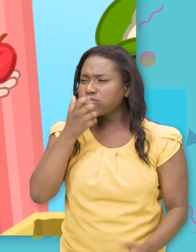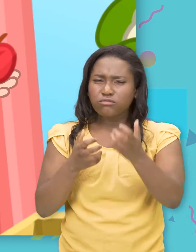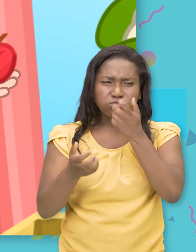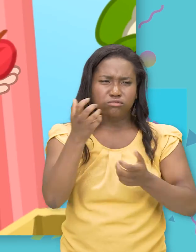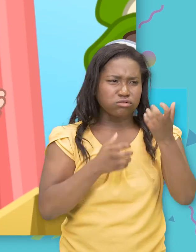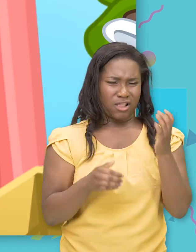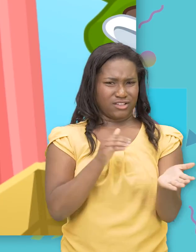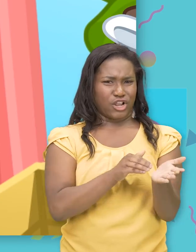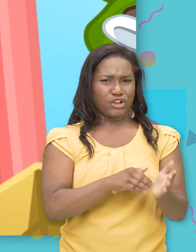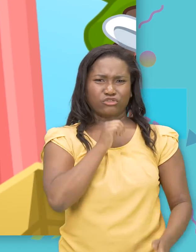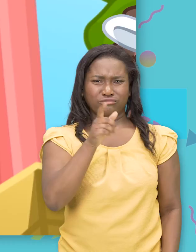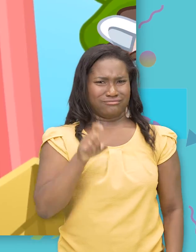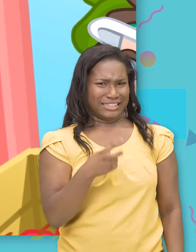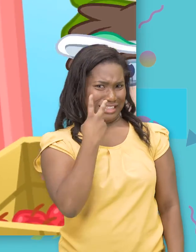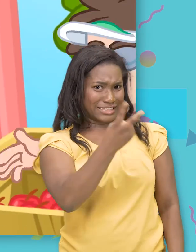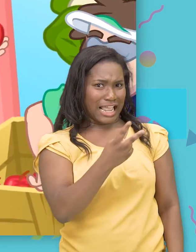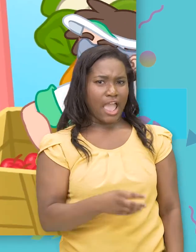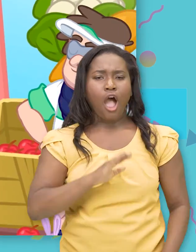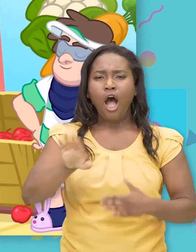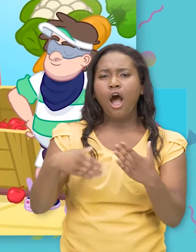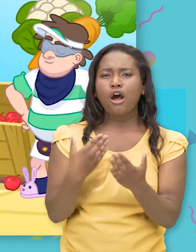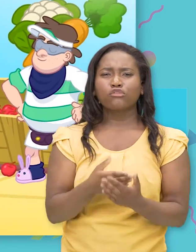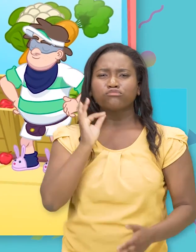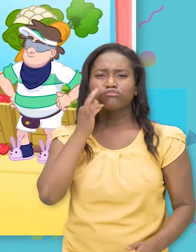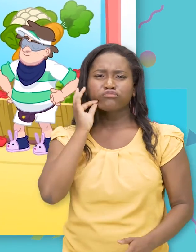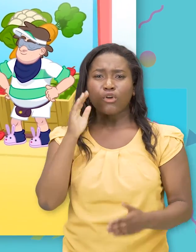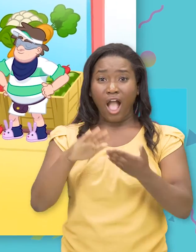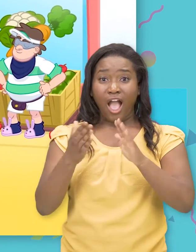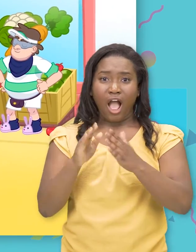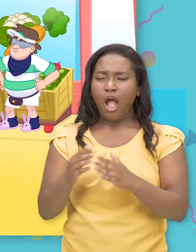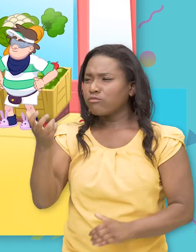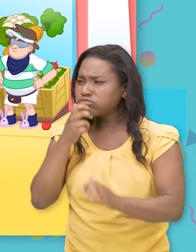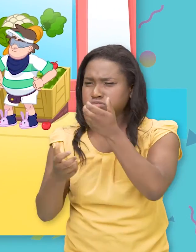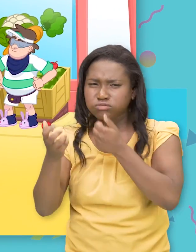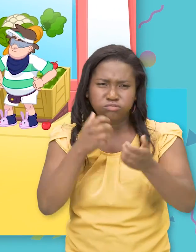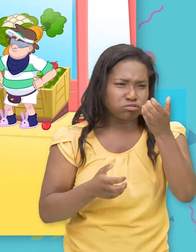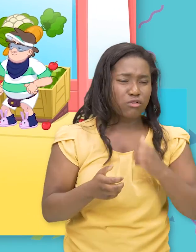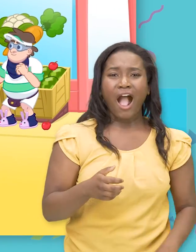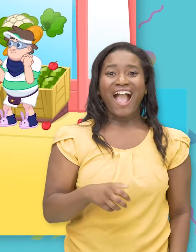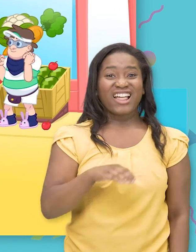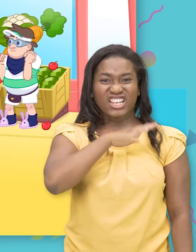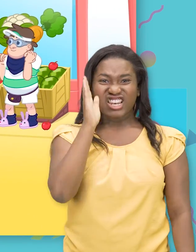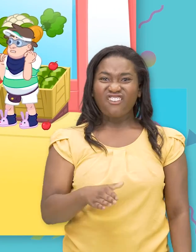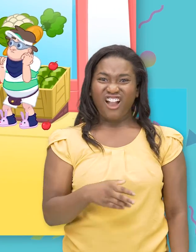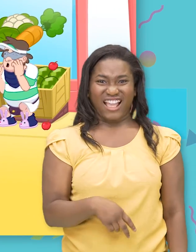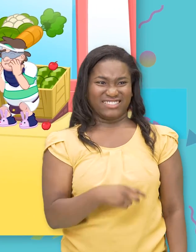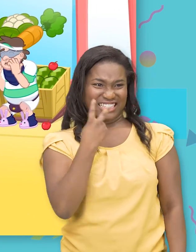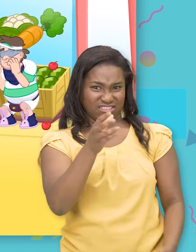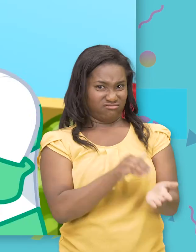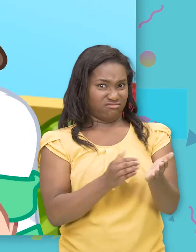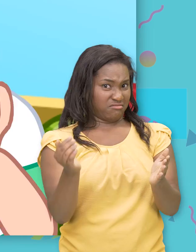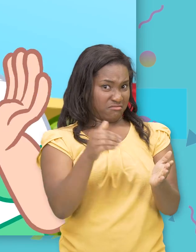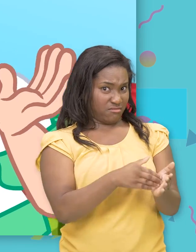the doctor away. So if we eat all the fruit in the city, we don't ever have to go to the doctor again.